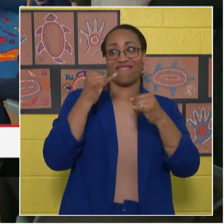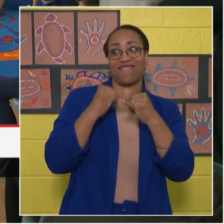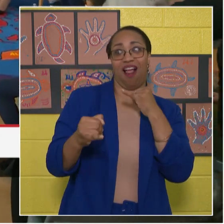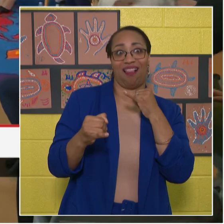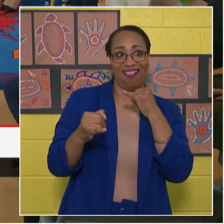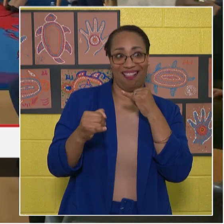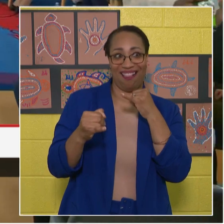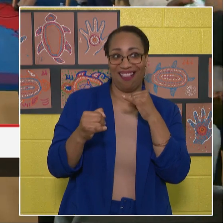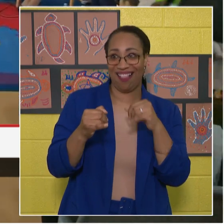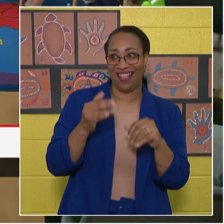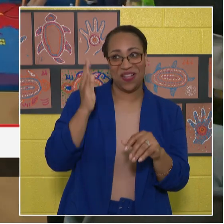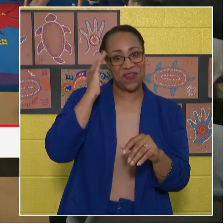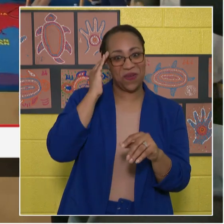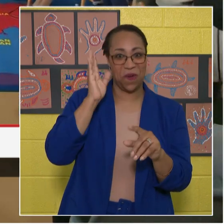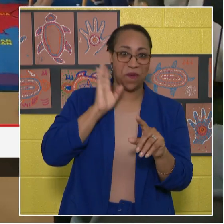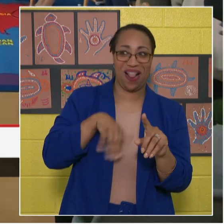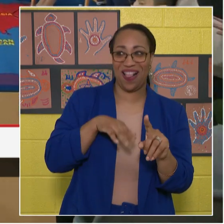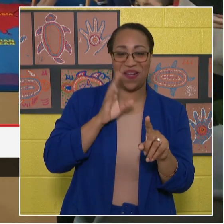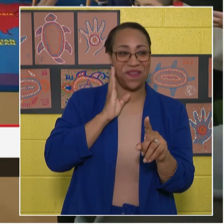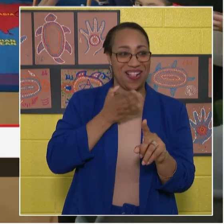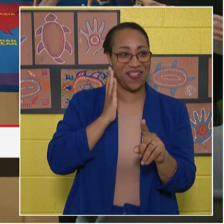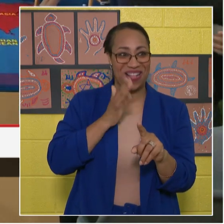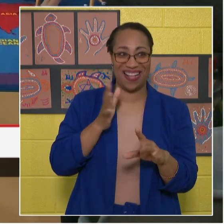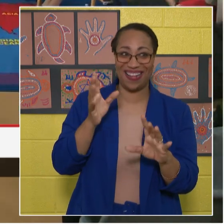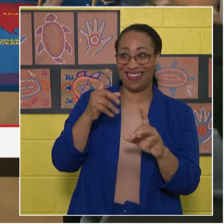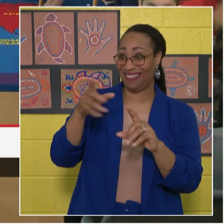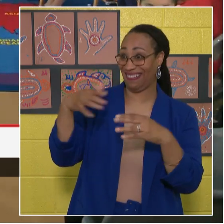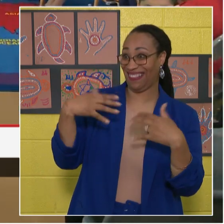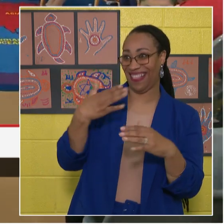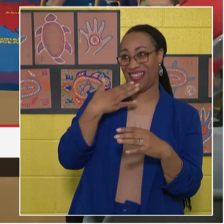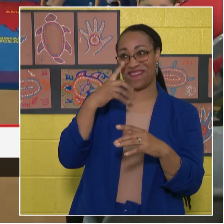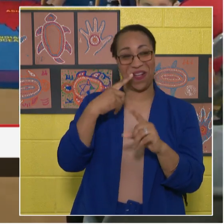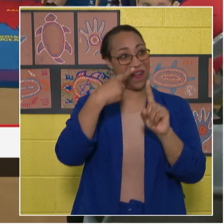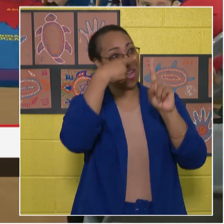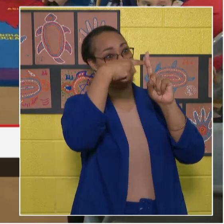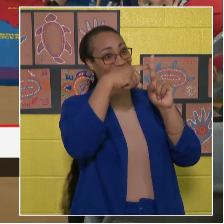That is optimistic.